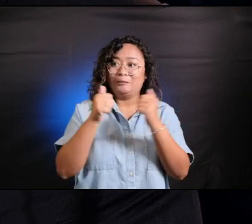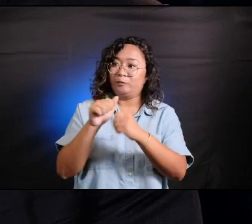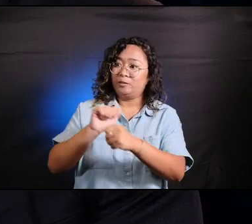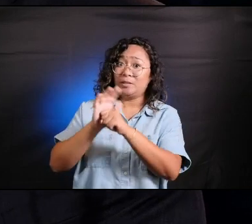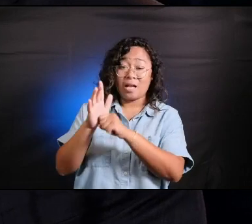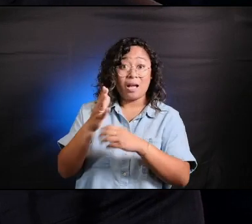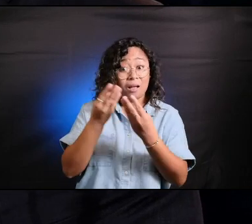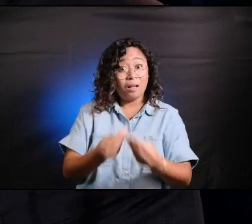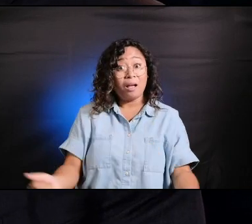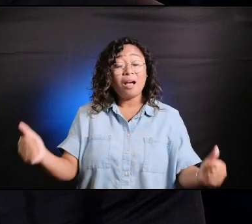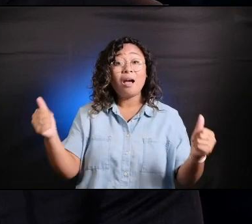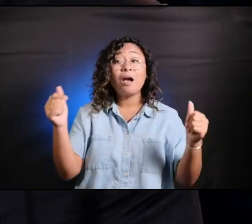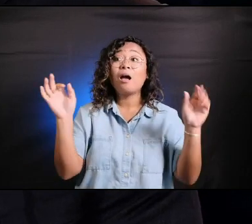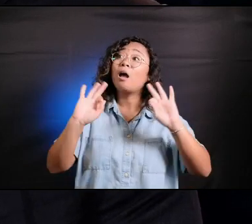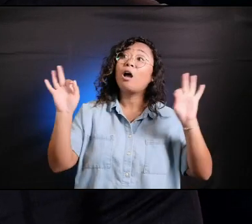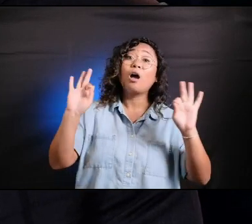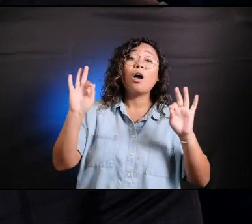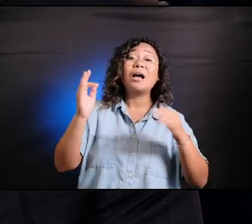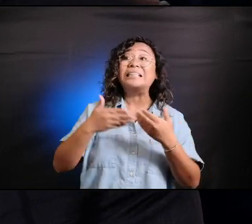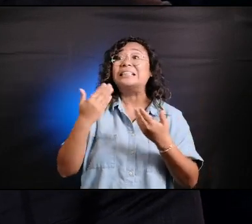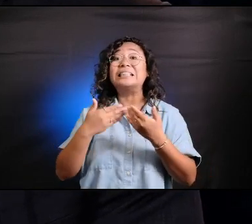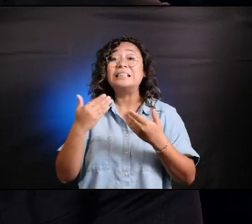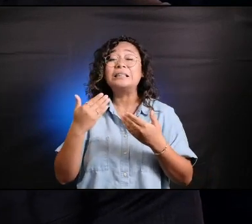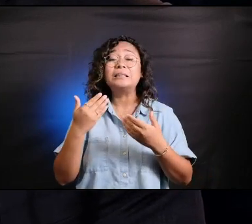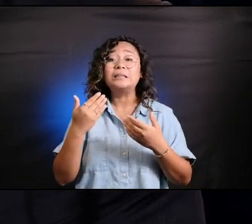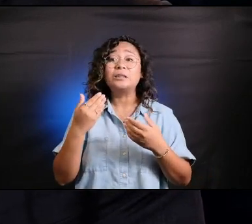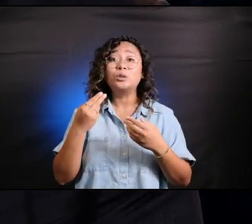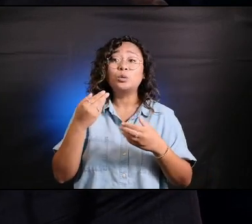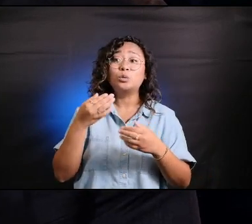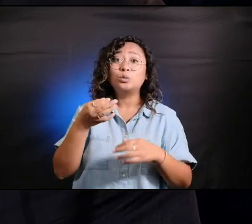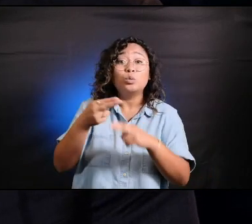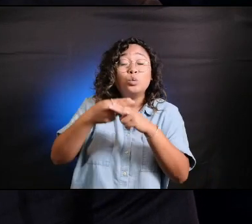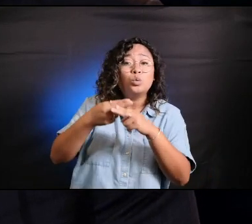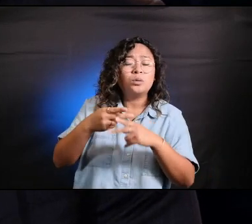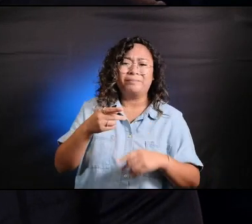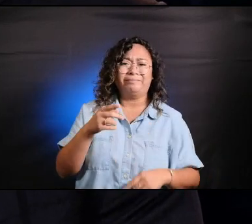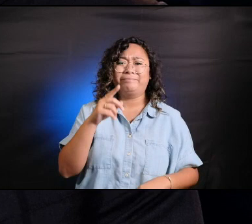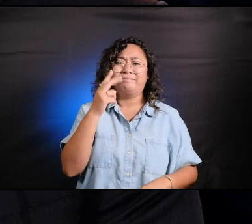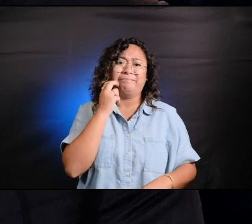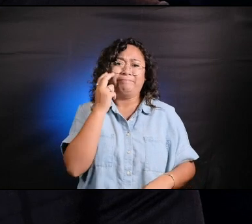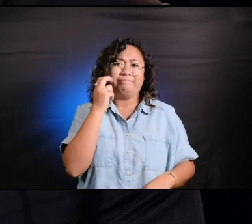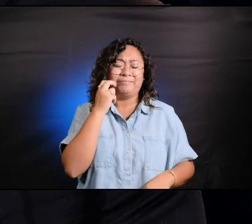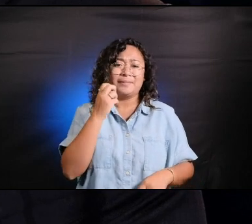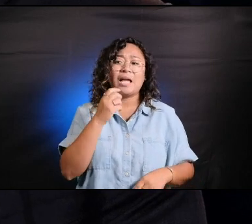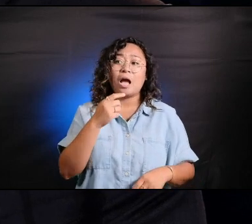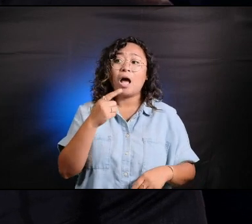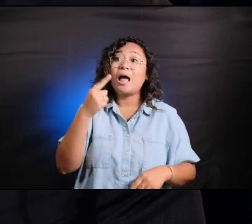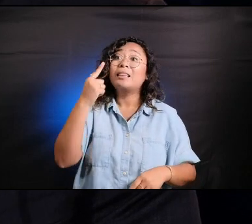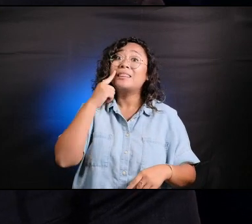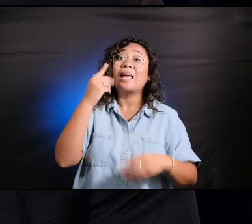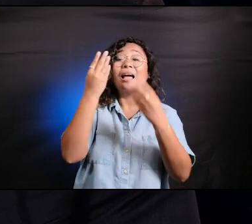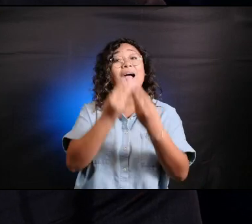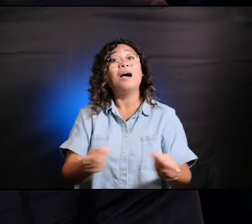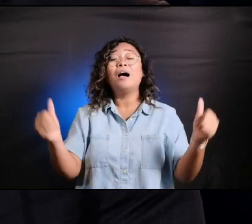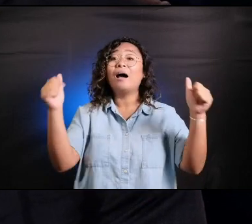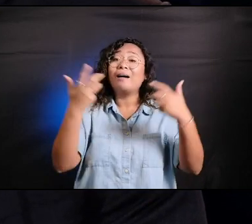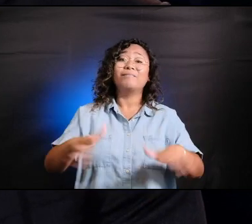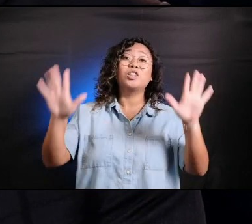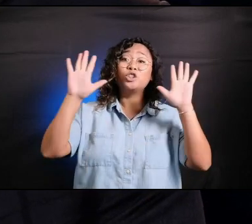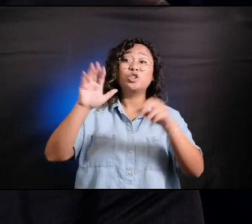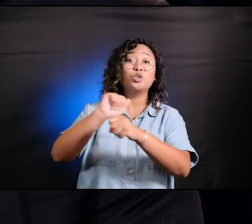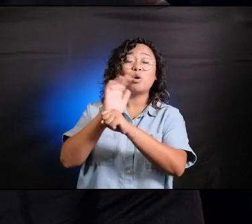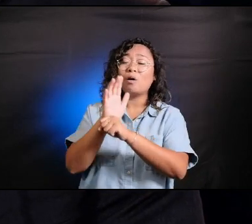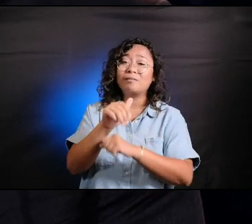is not going away anytime near. I wish I could see the light at the end of the tunnel in terms of getting over this